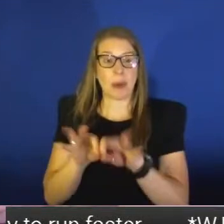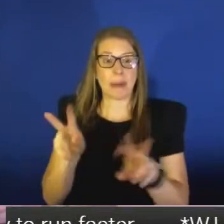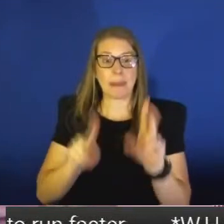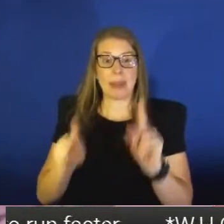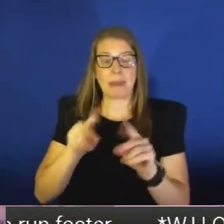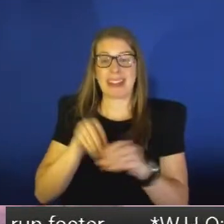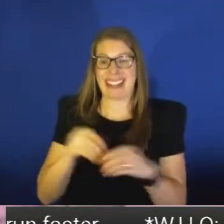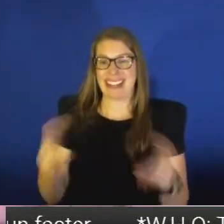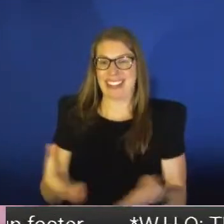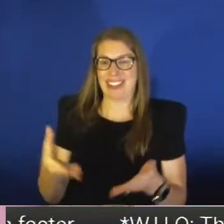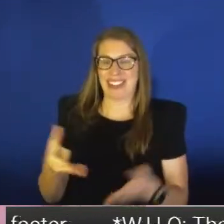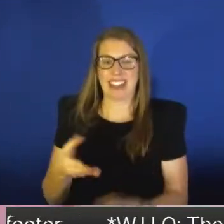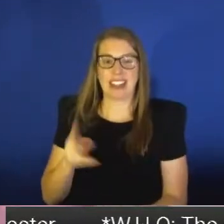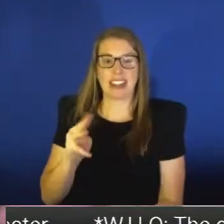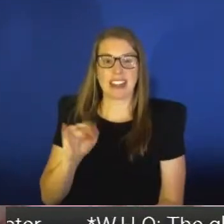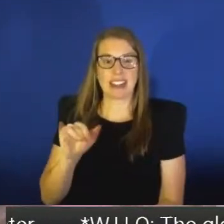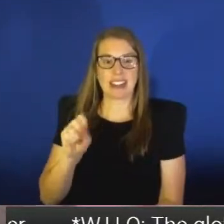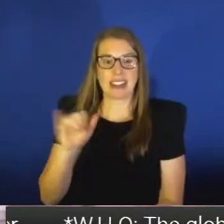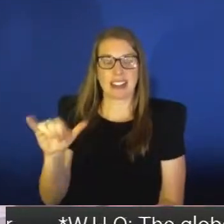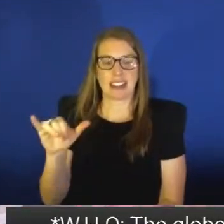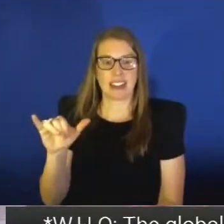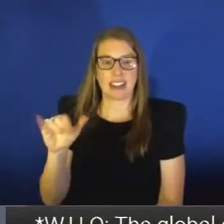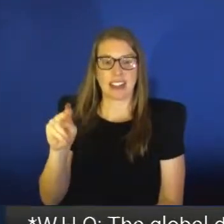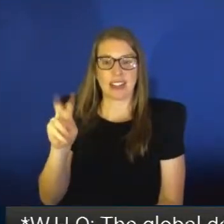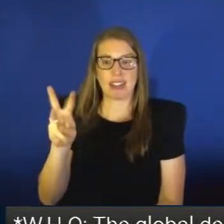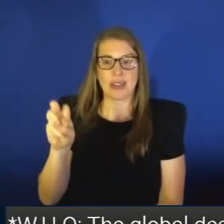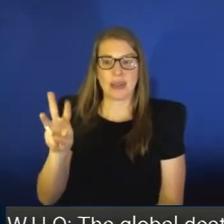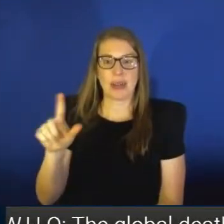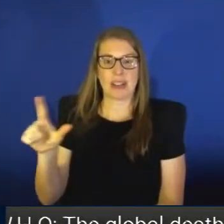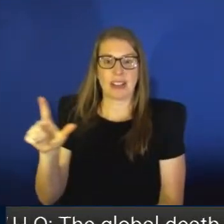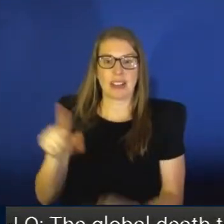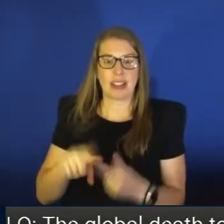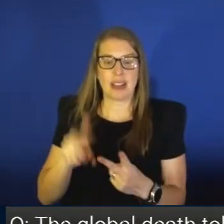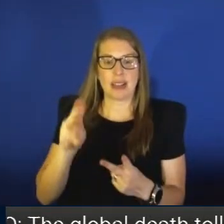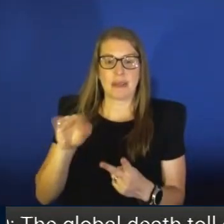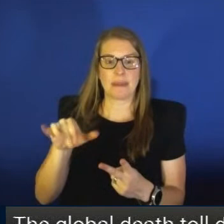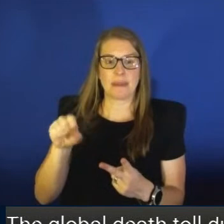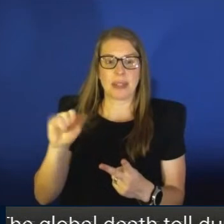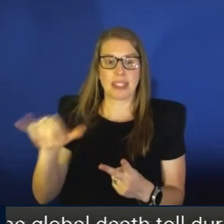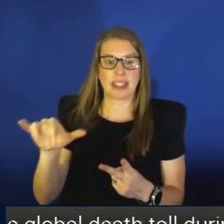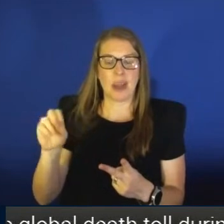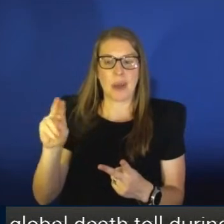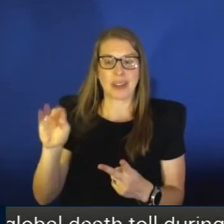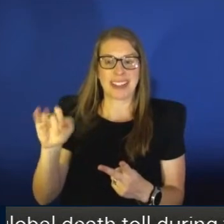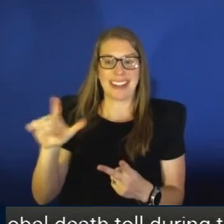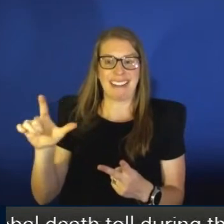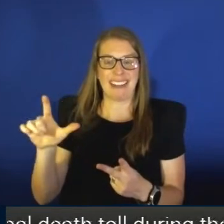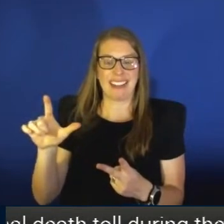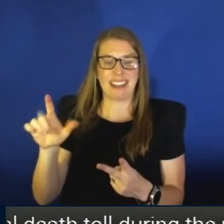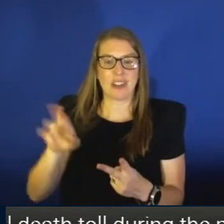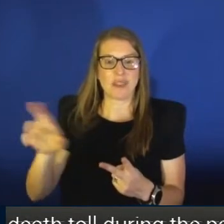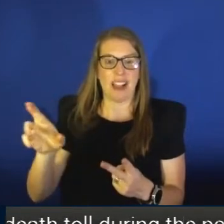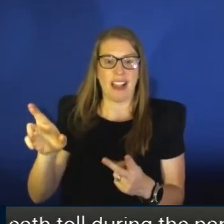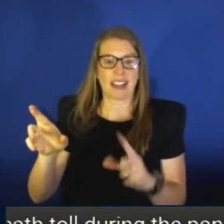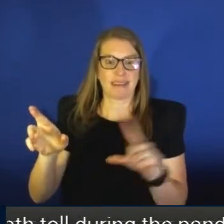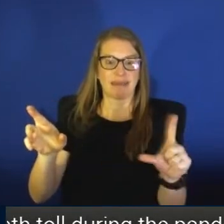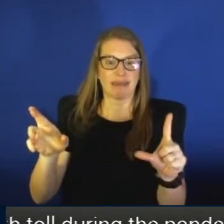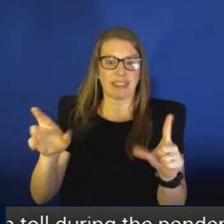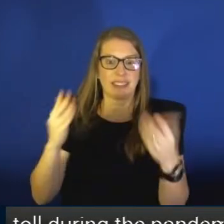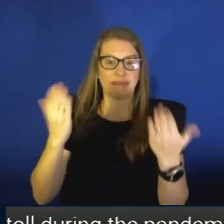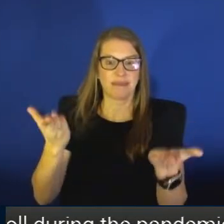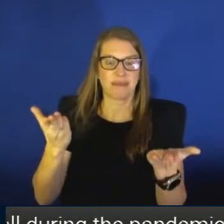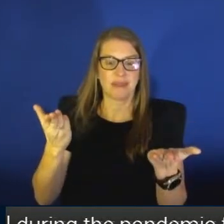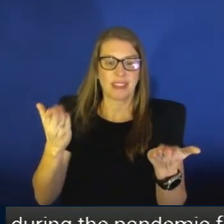here. Missy Malter Newell on the left, Missy Wilcox O'Neill on the right. It's because of these two